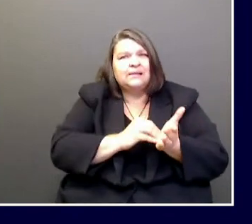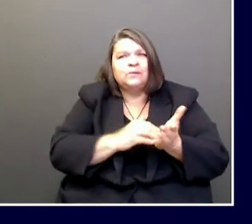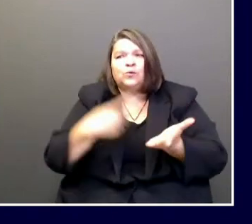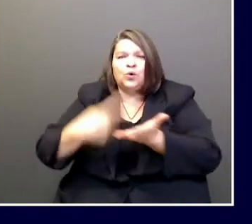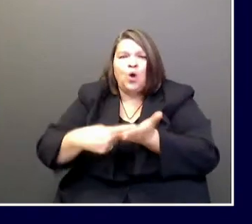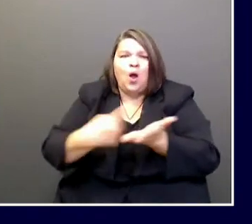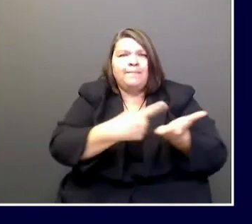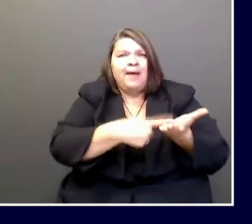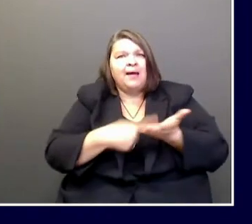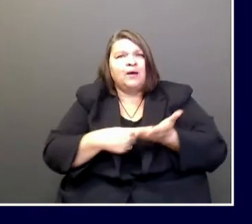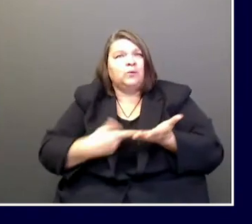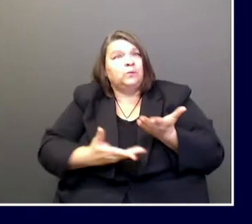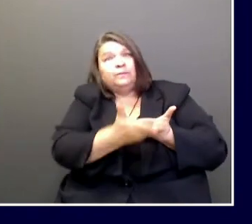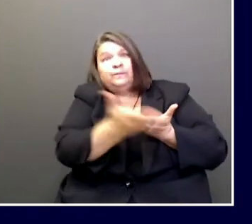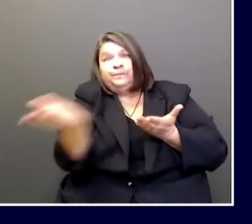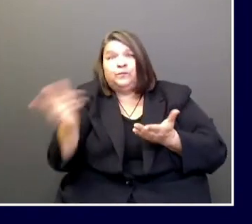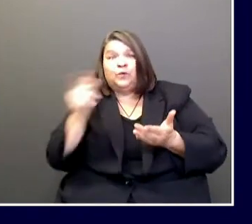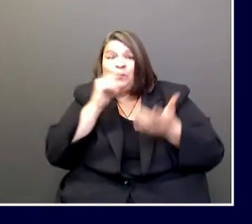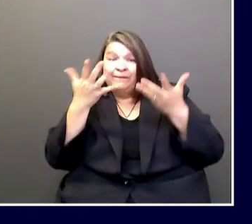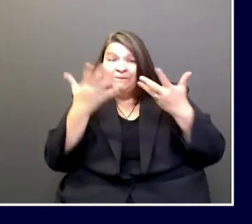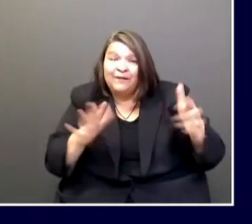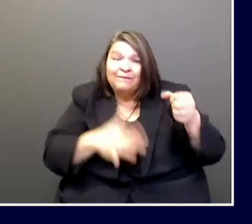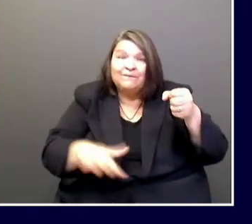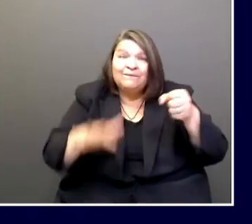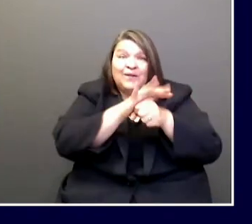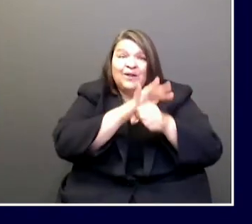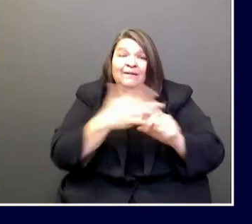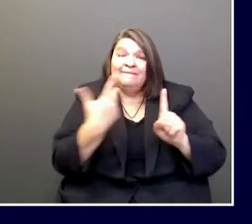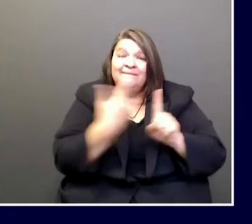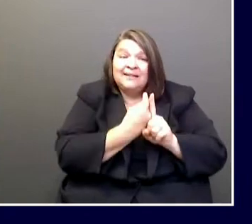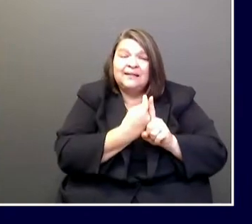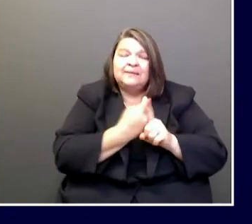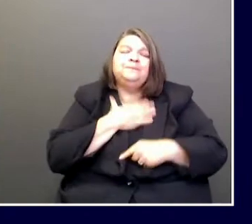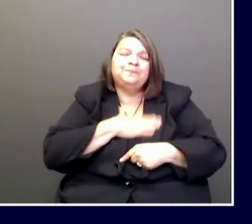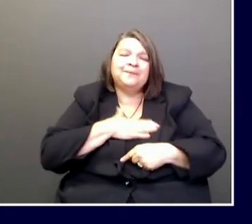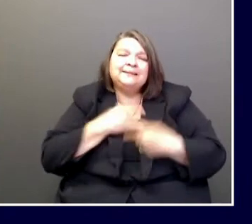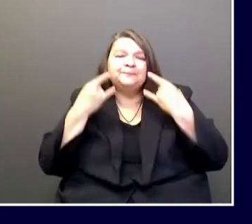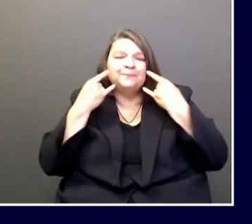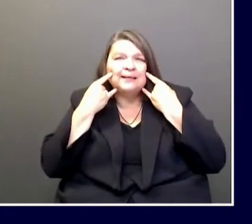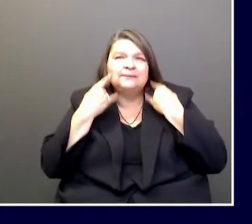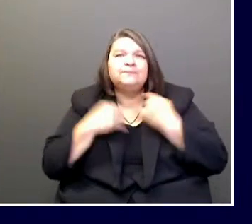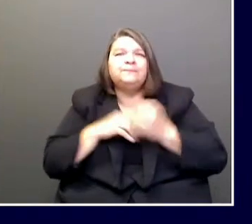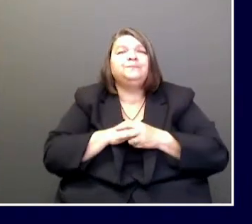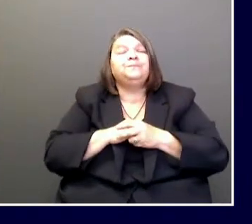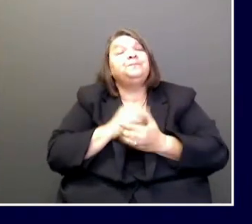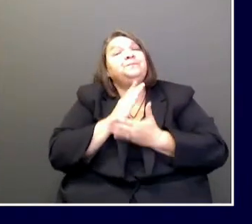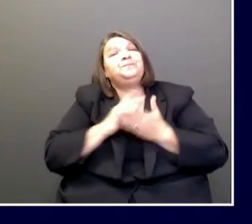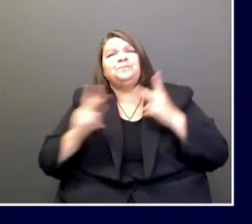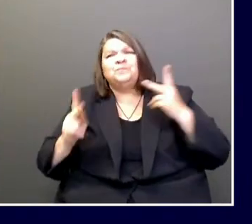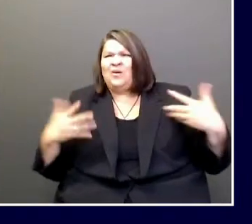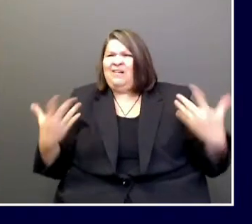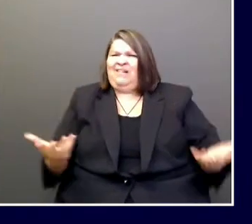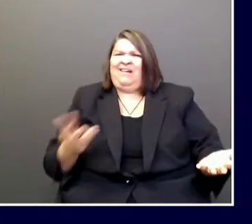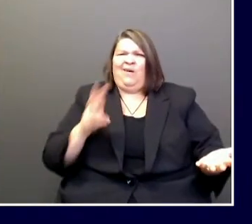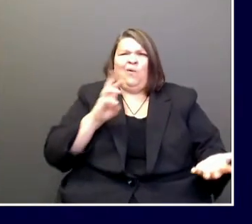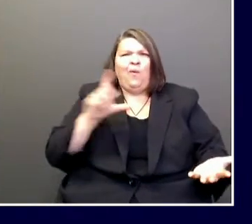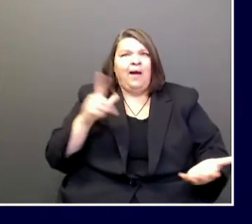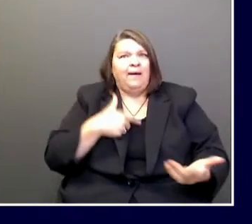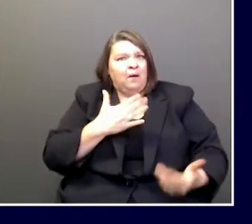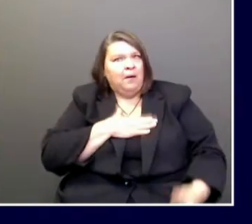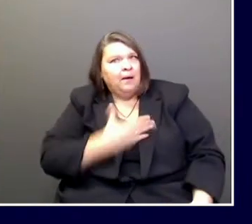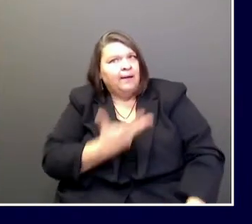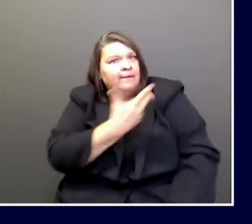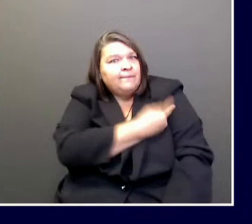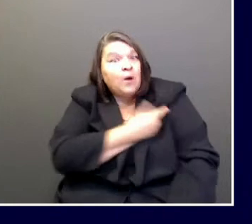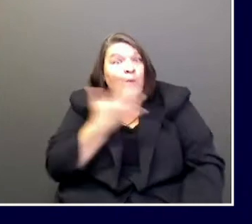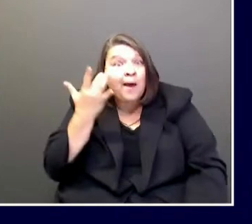on. Now, some of those folks are going to say, look, I got vaccinated so that I didn't have to wear a mask. I get that. But a lot of